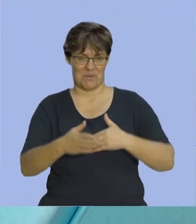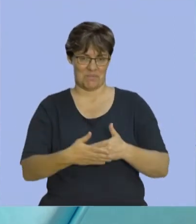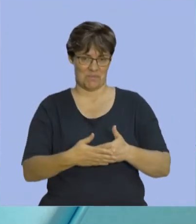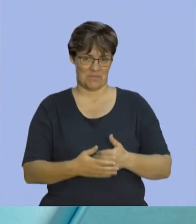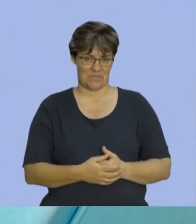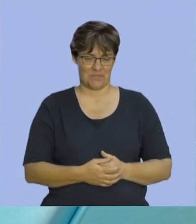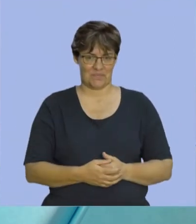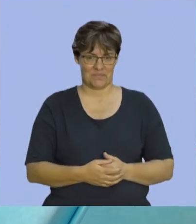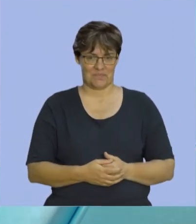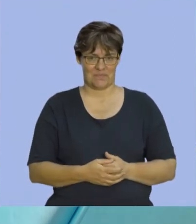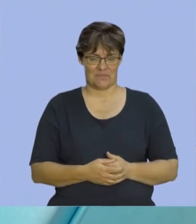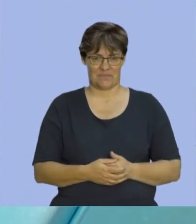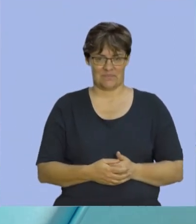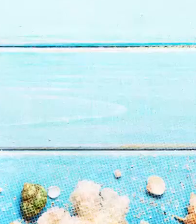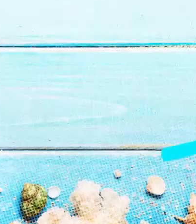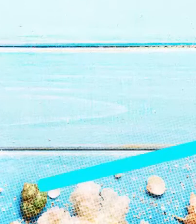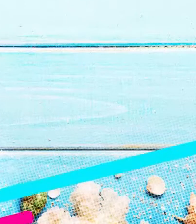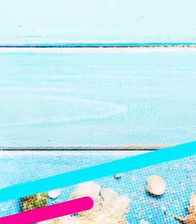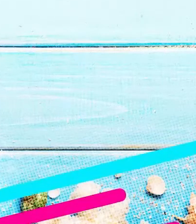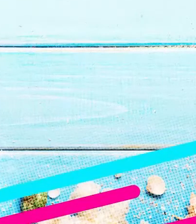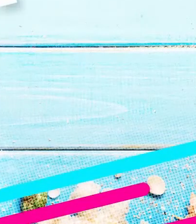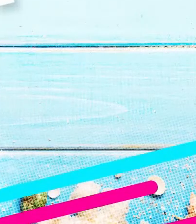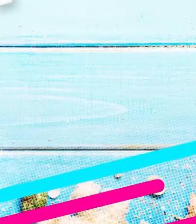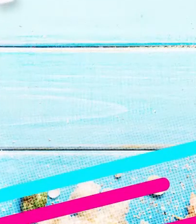stay tuned and we'll be back with some more.